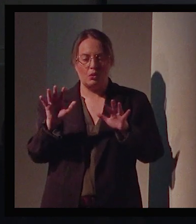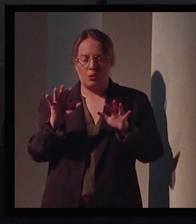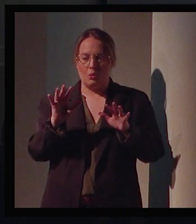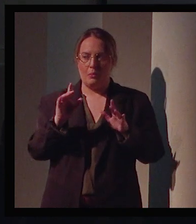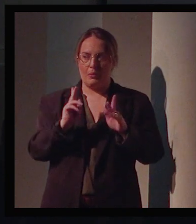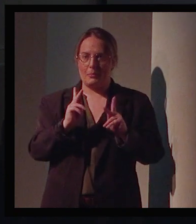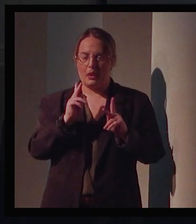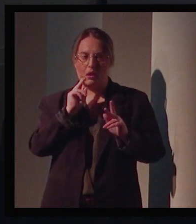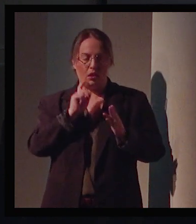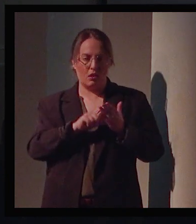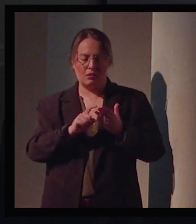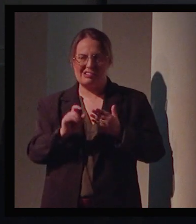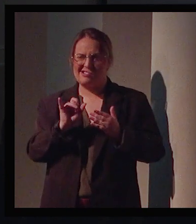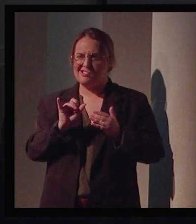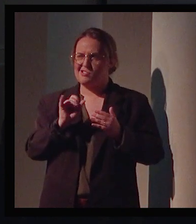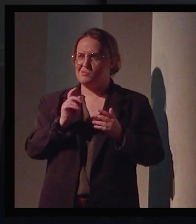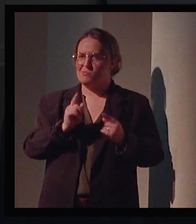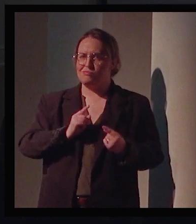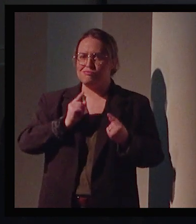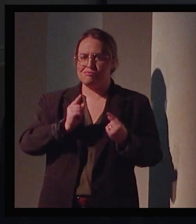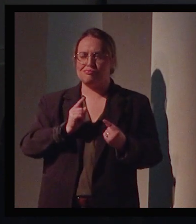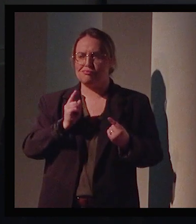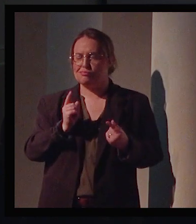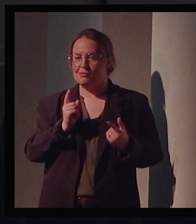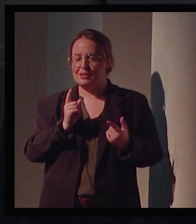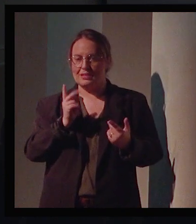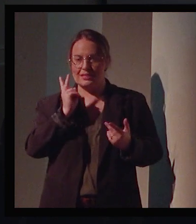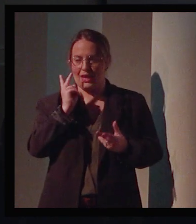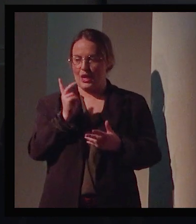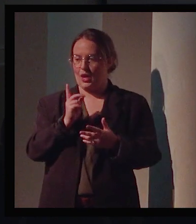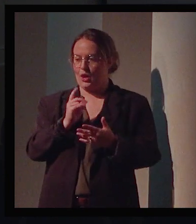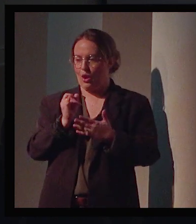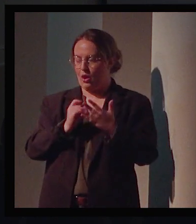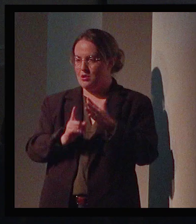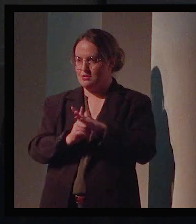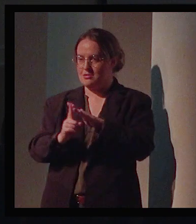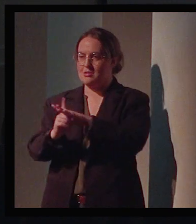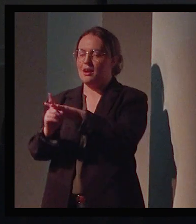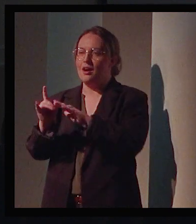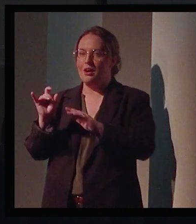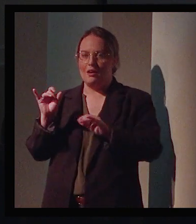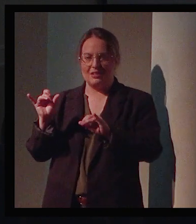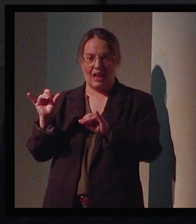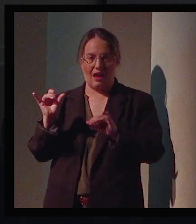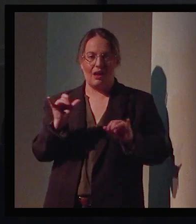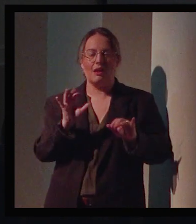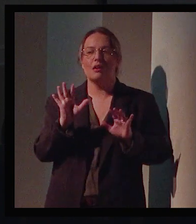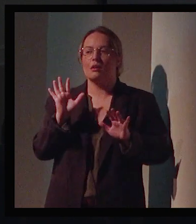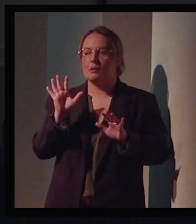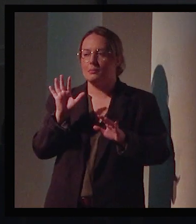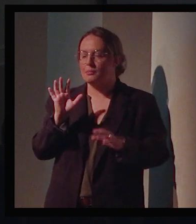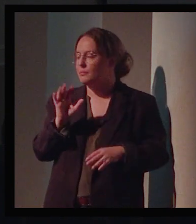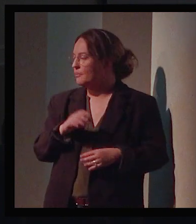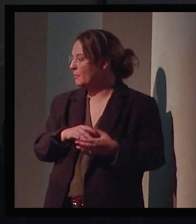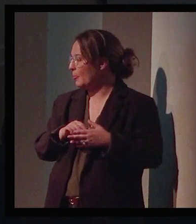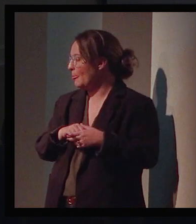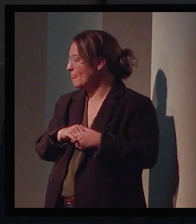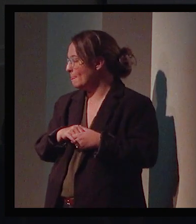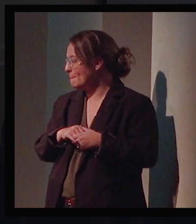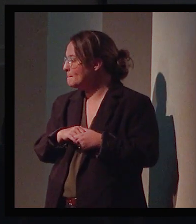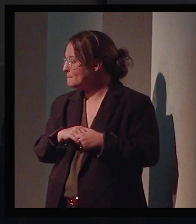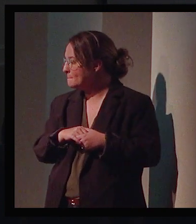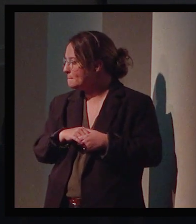And themes like this were hallmarks of realism. Millet made rural workers his